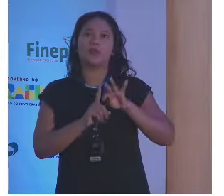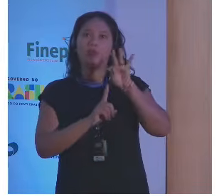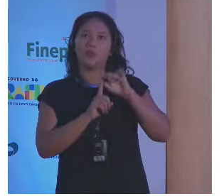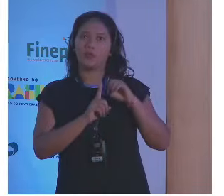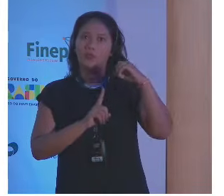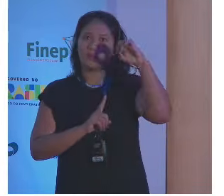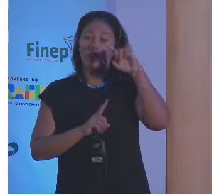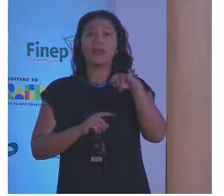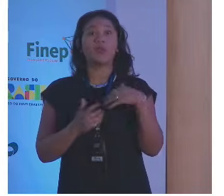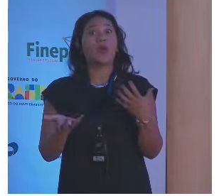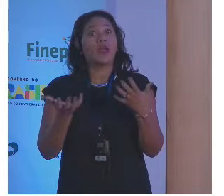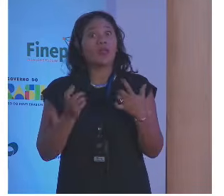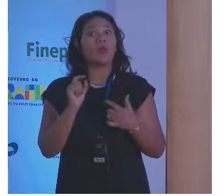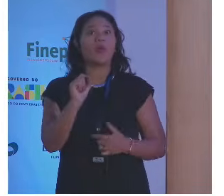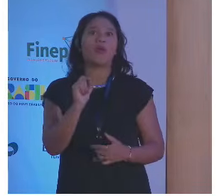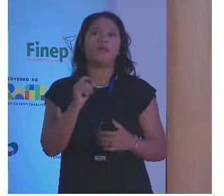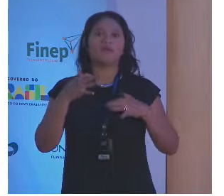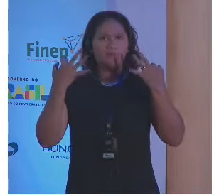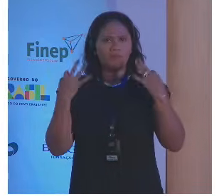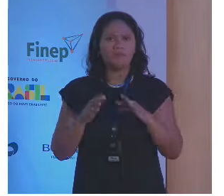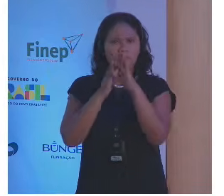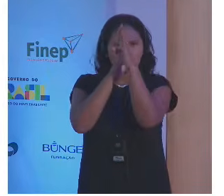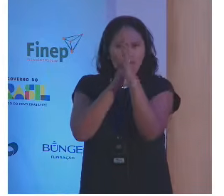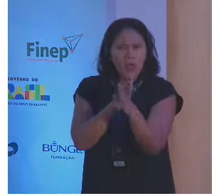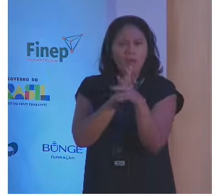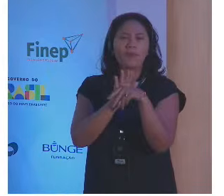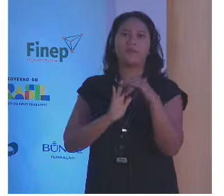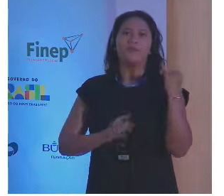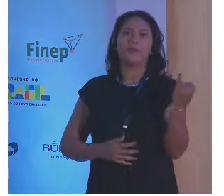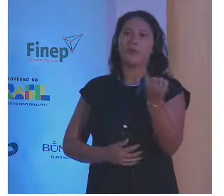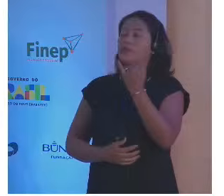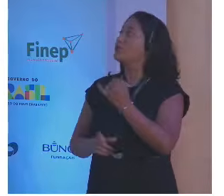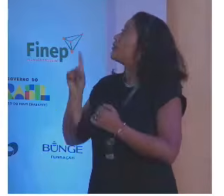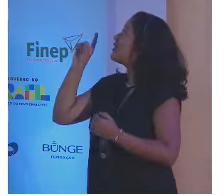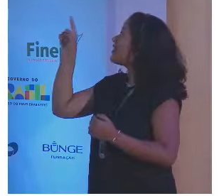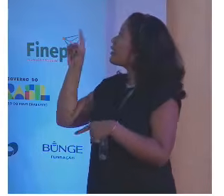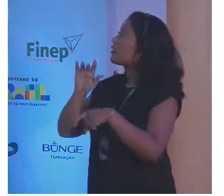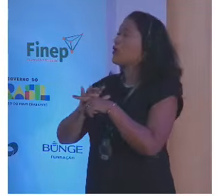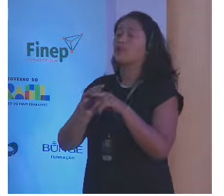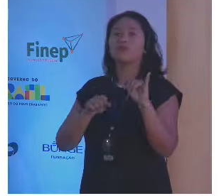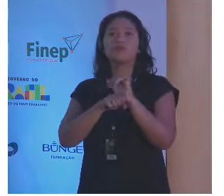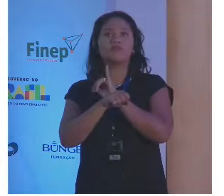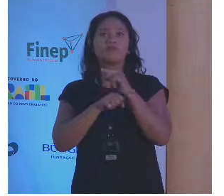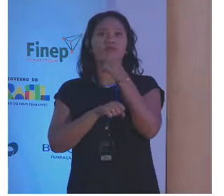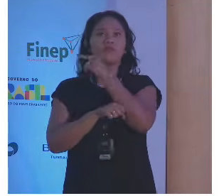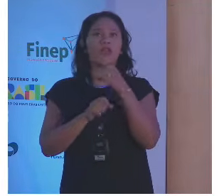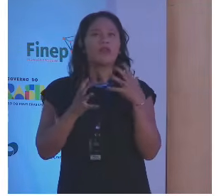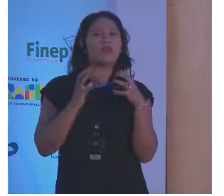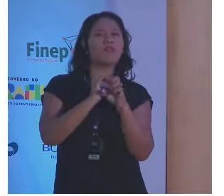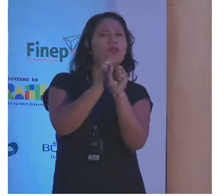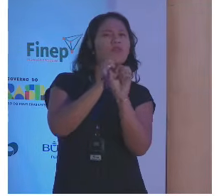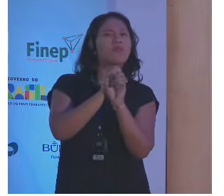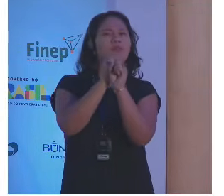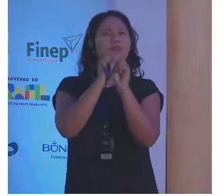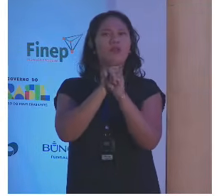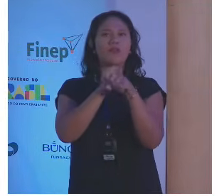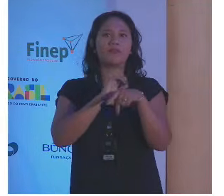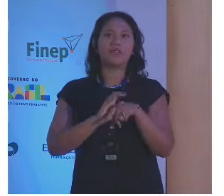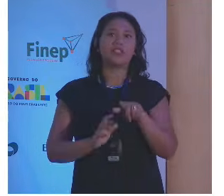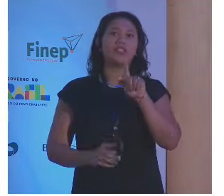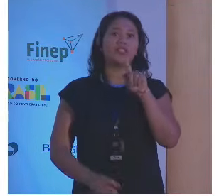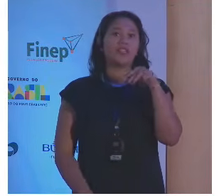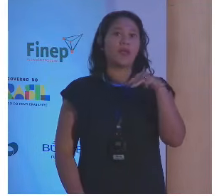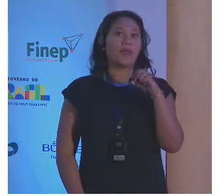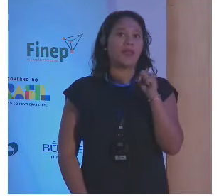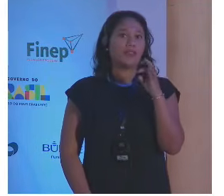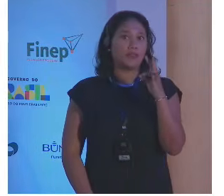to really emphasize something important, and that is that estimate of the GMST that everybody uses